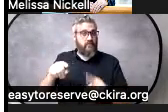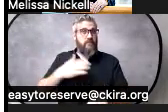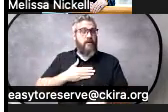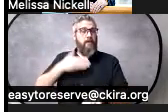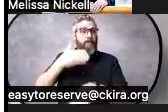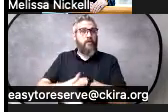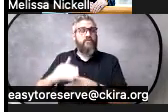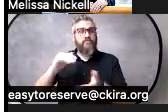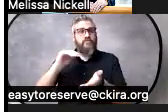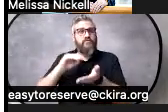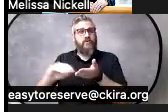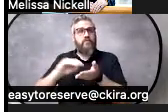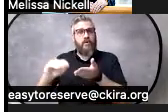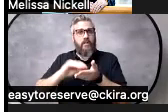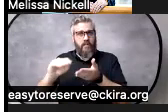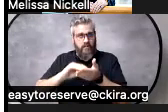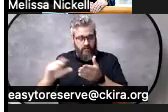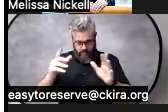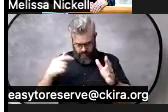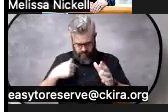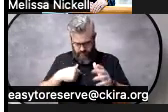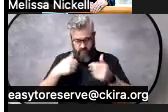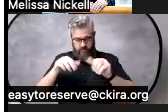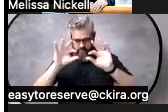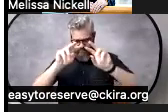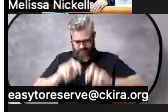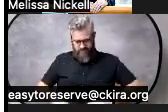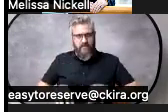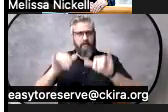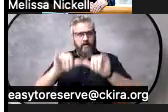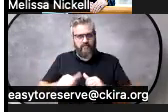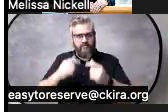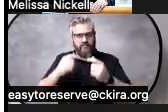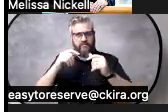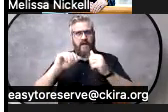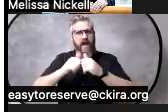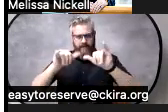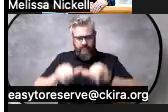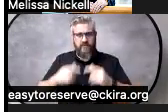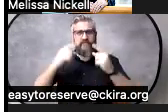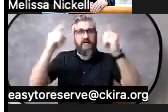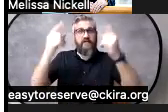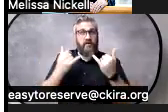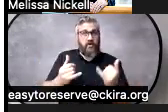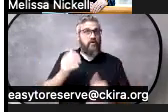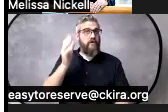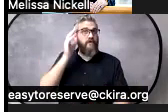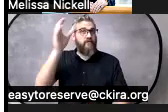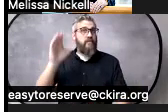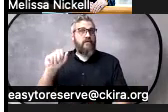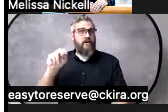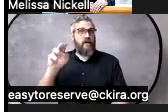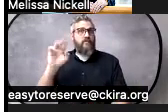fellowship, where I developed evaluative measures to assess the effectiveness of current and future cancer